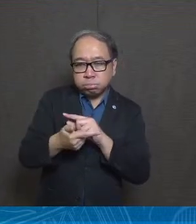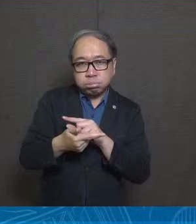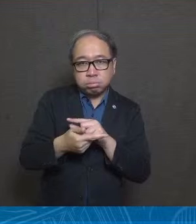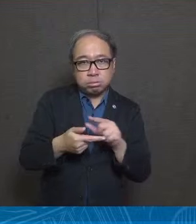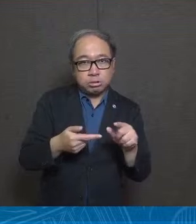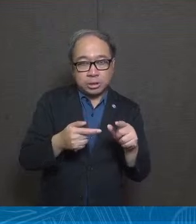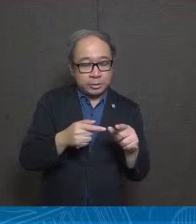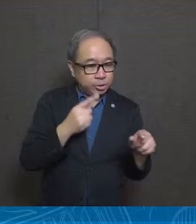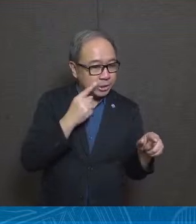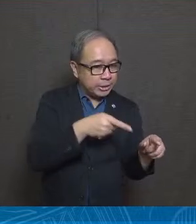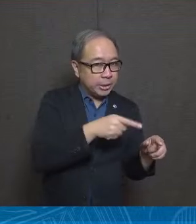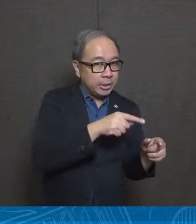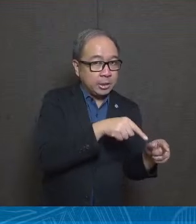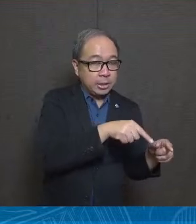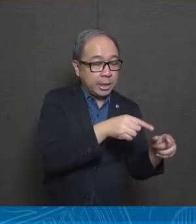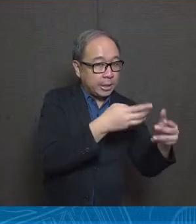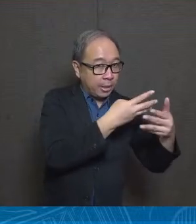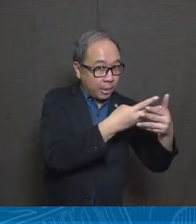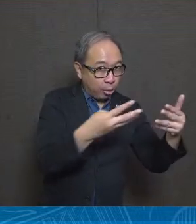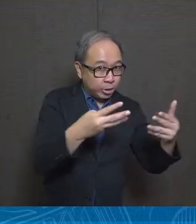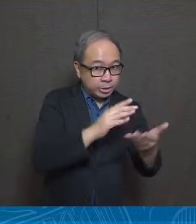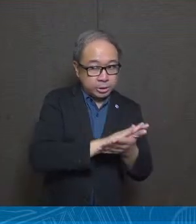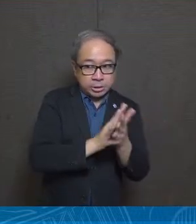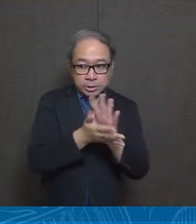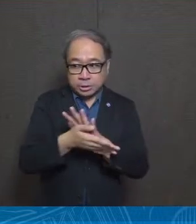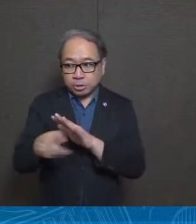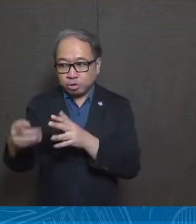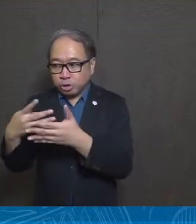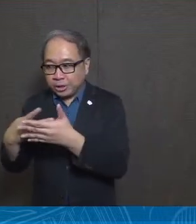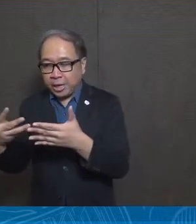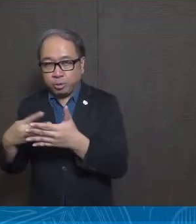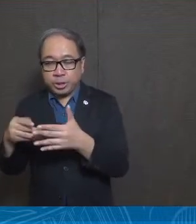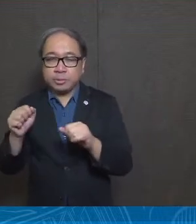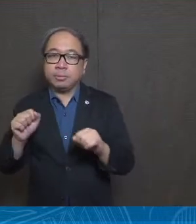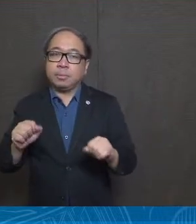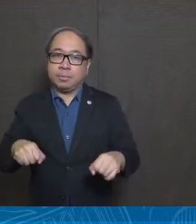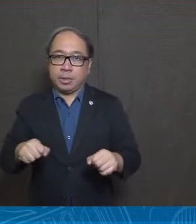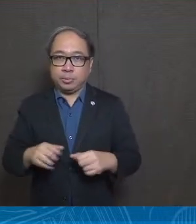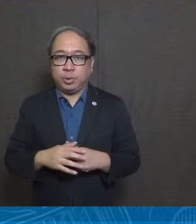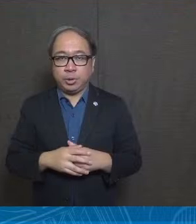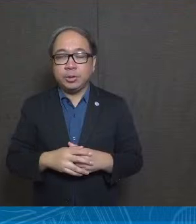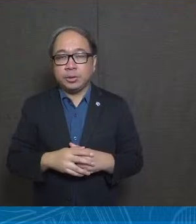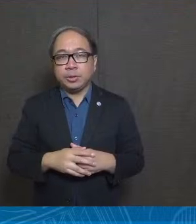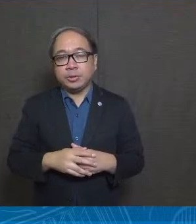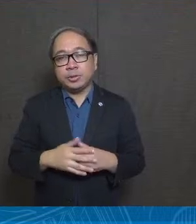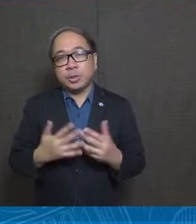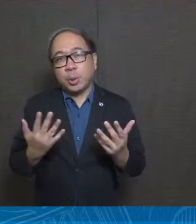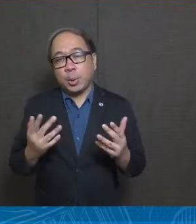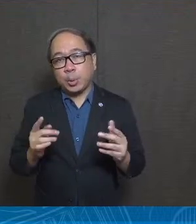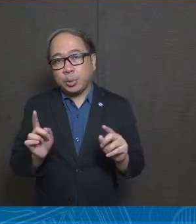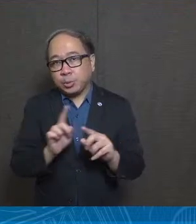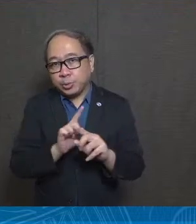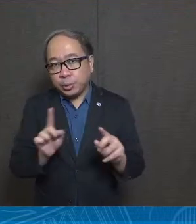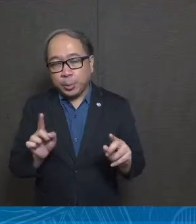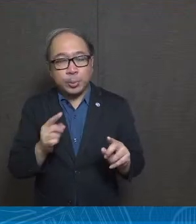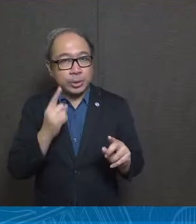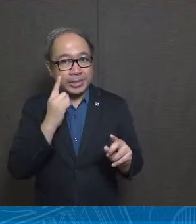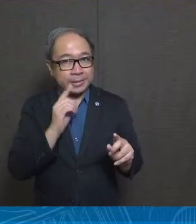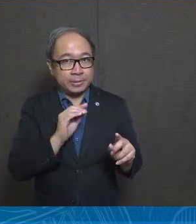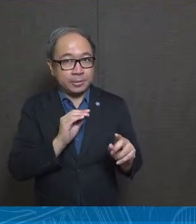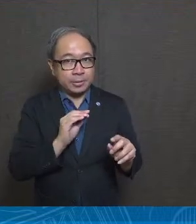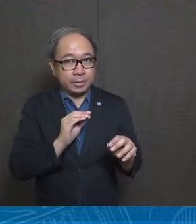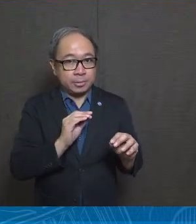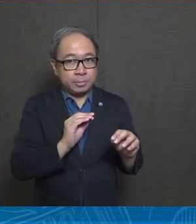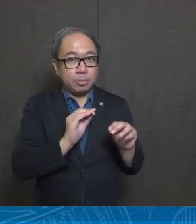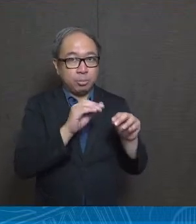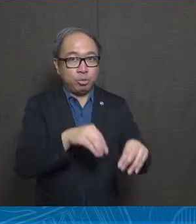languages. So instead of we manually put put the warnings